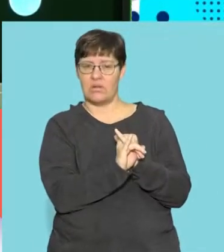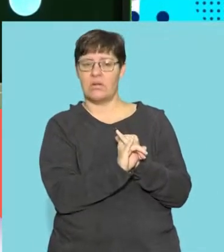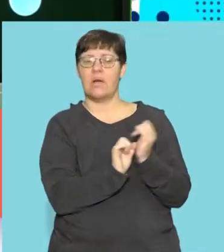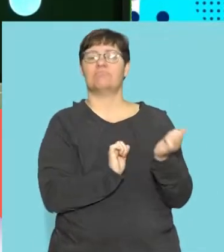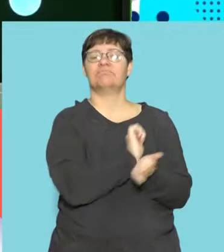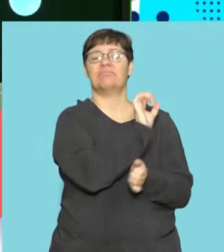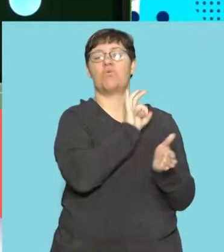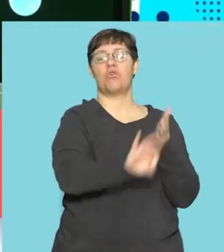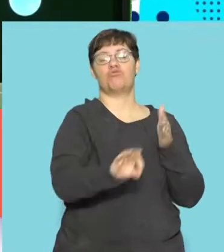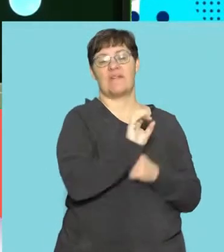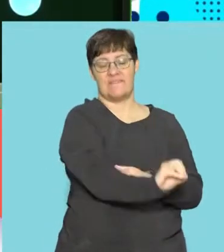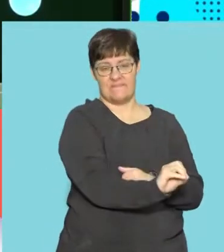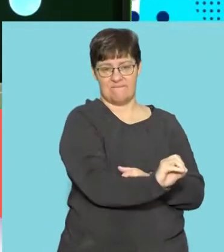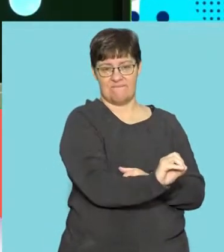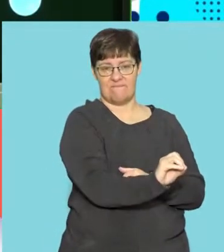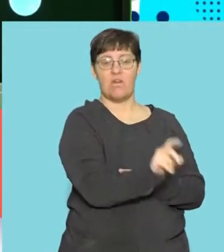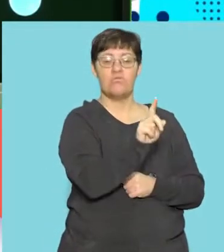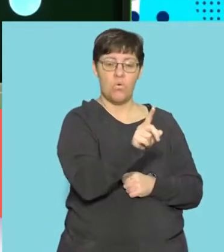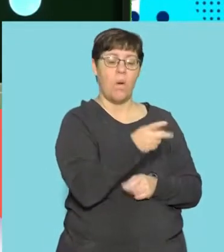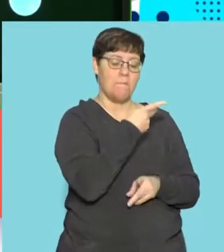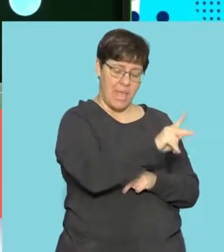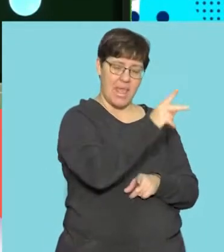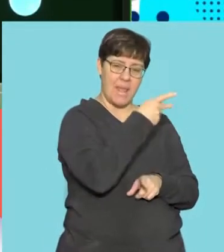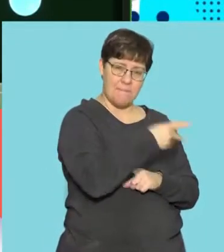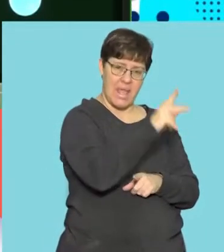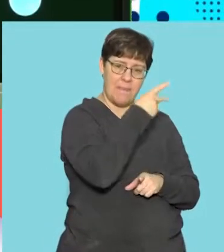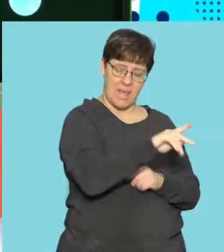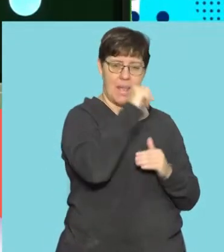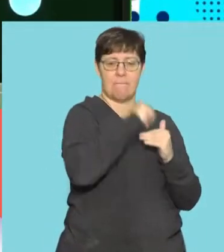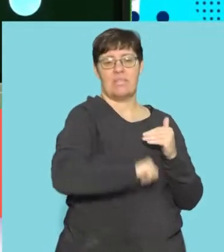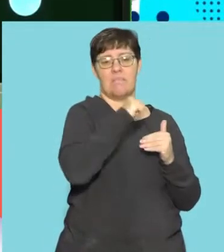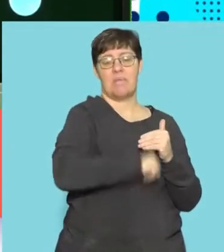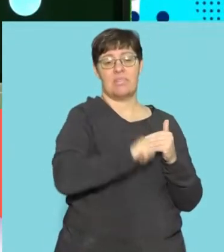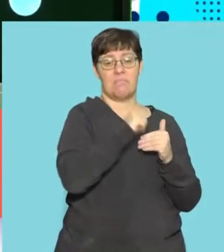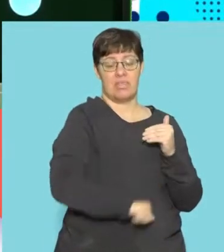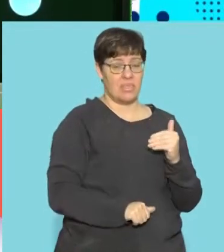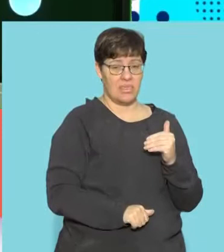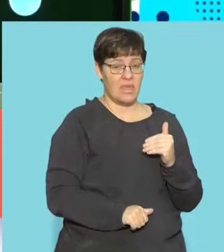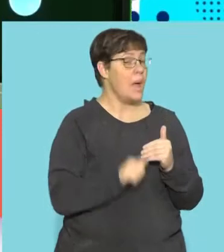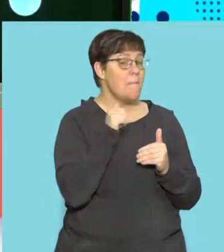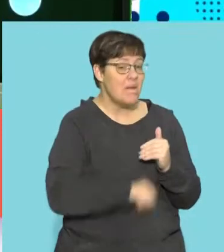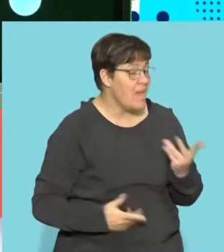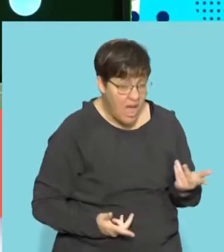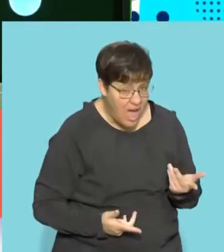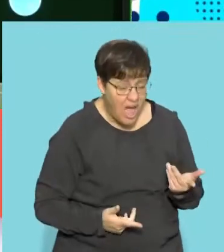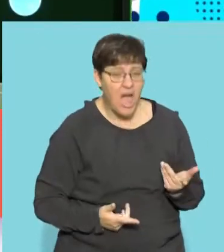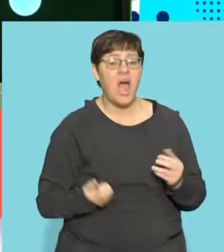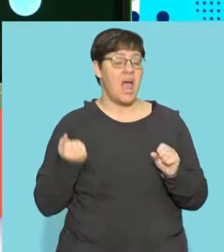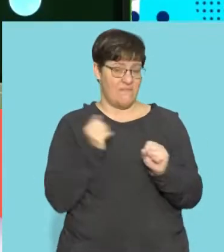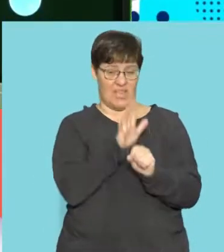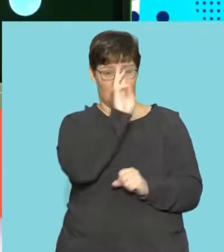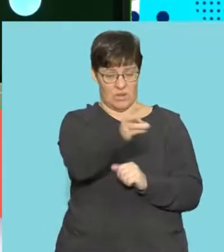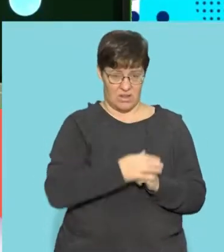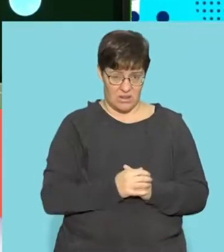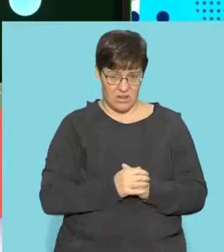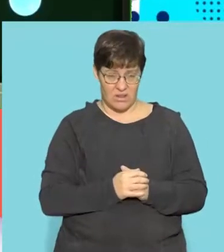a contract that you need to make this payment per month. If not, it's going to affect your credit report, your